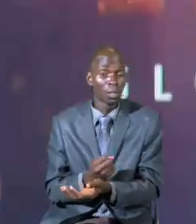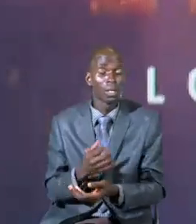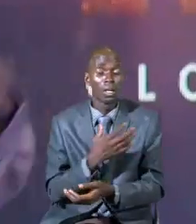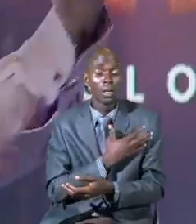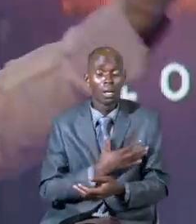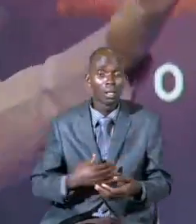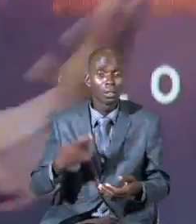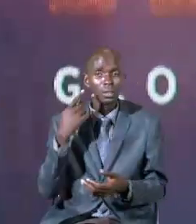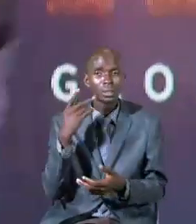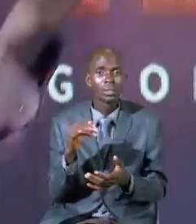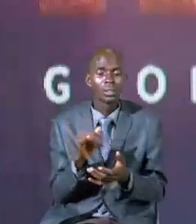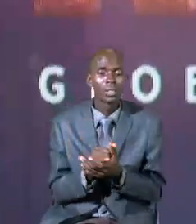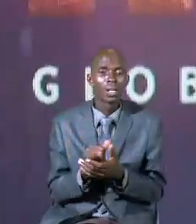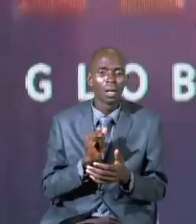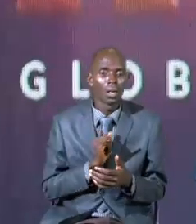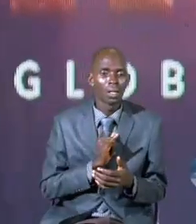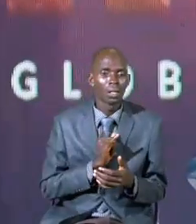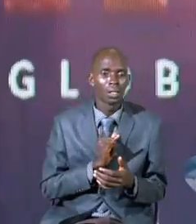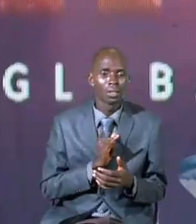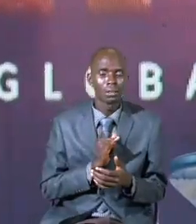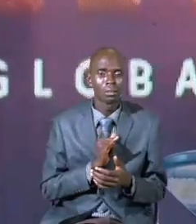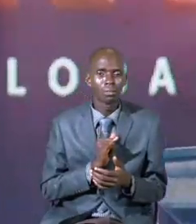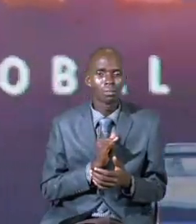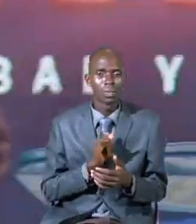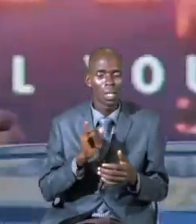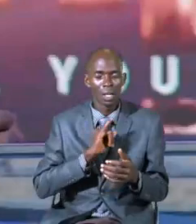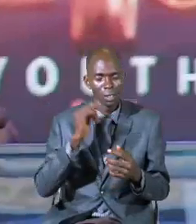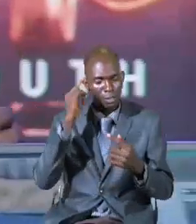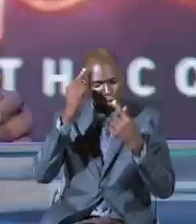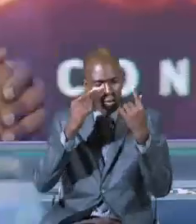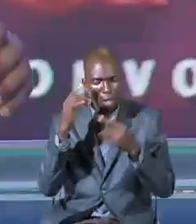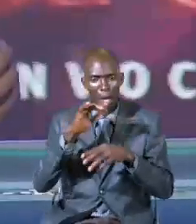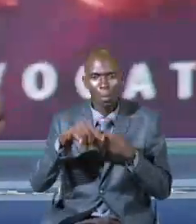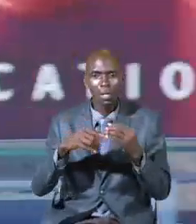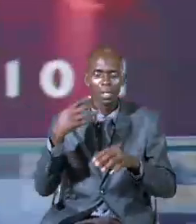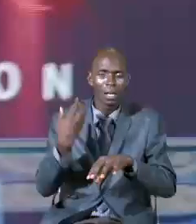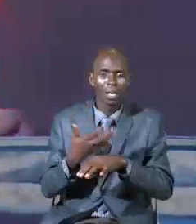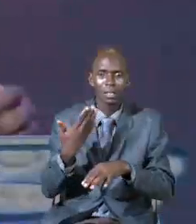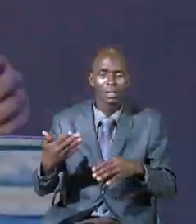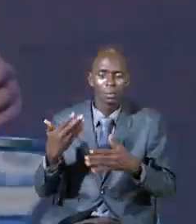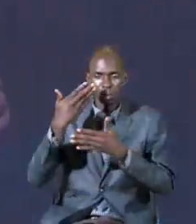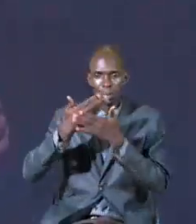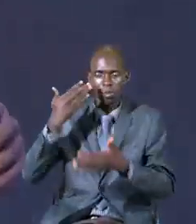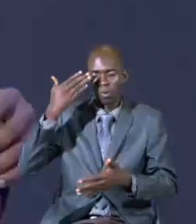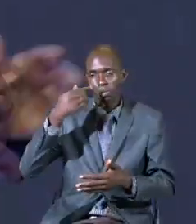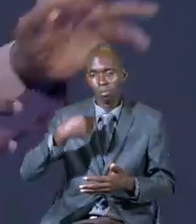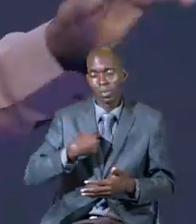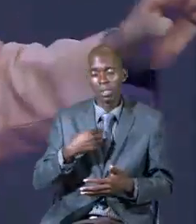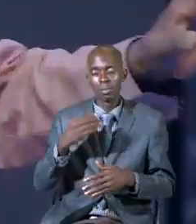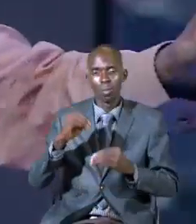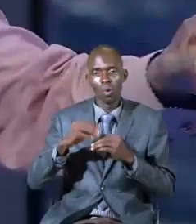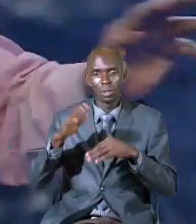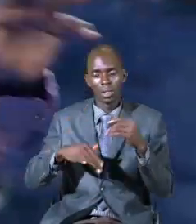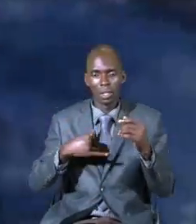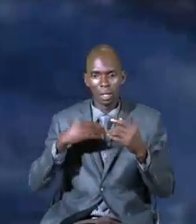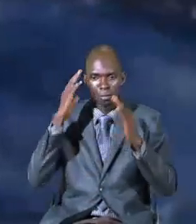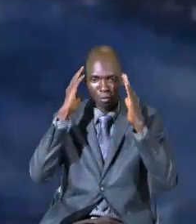me, more than I thought about my life. There are many people, they think more about